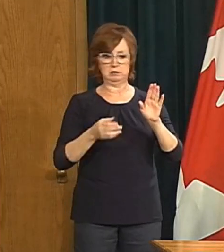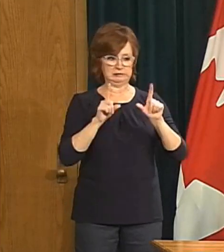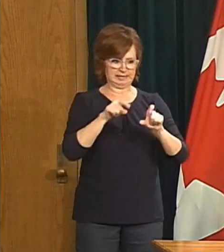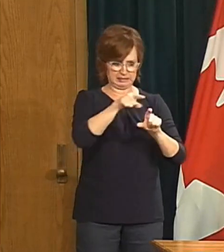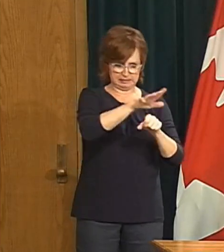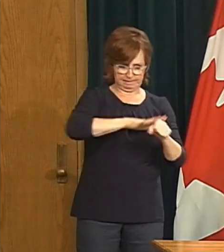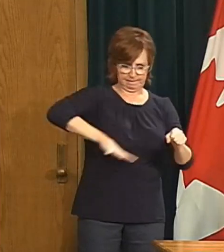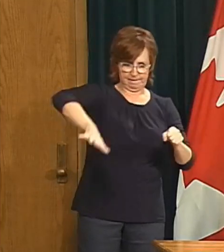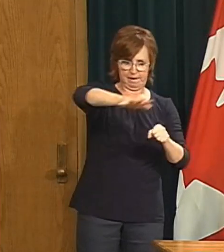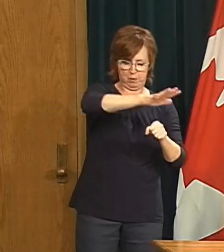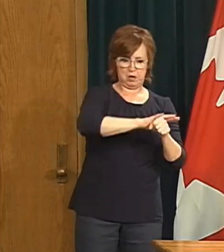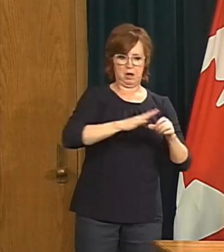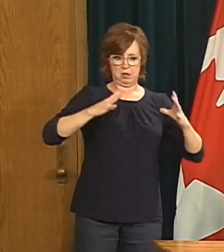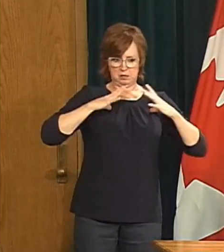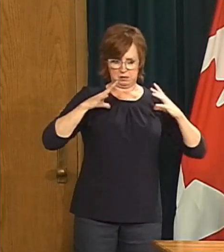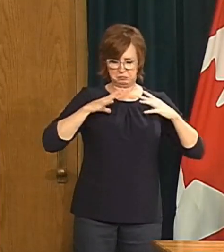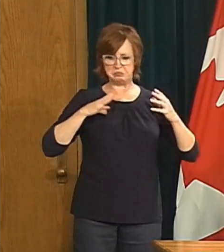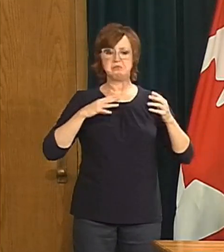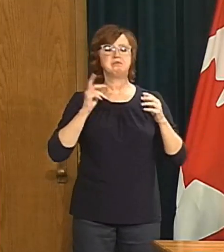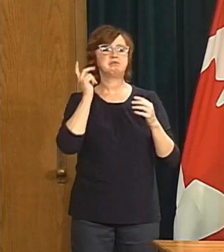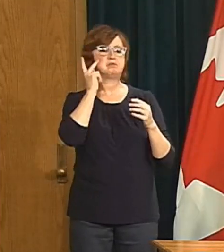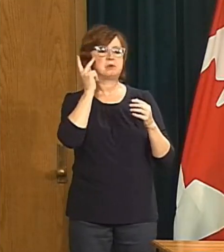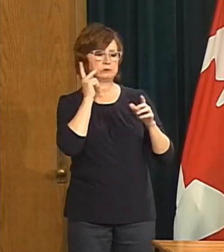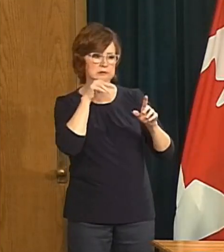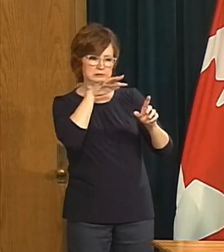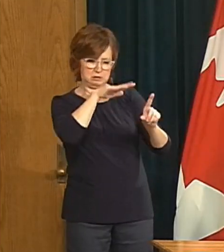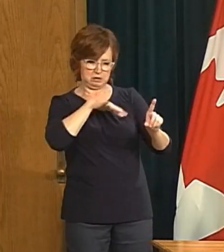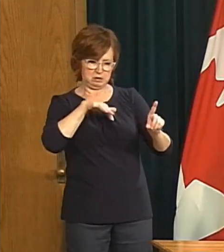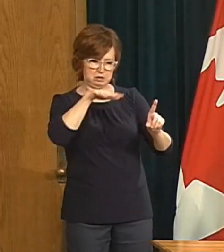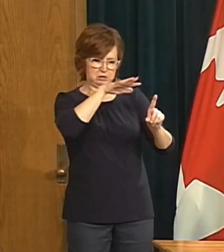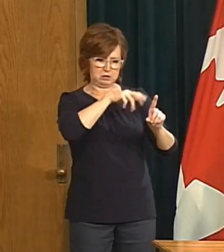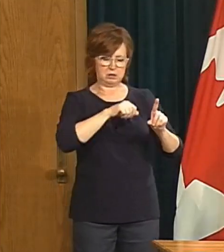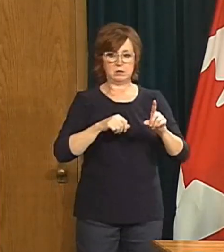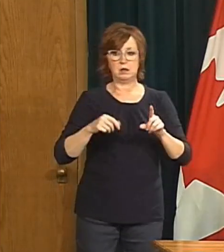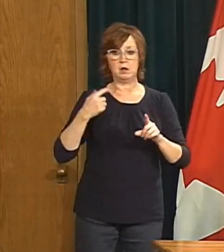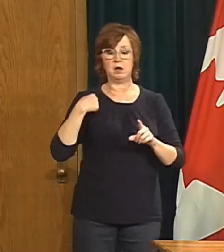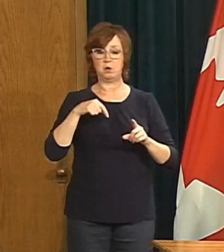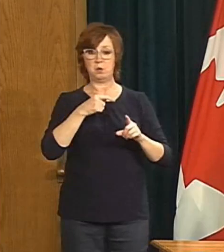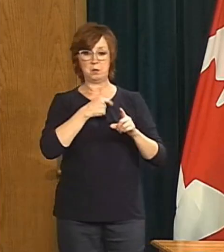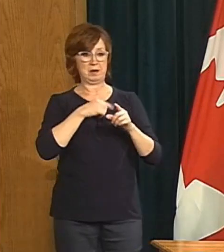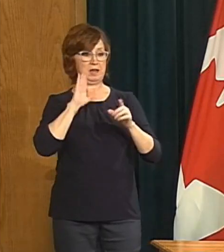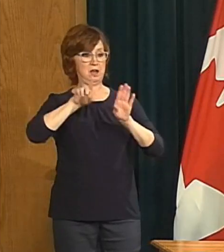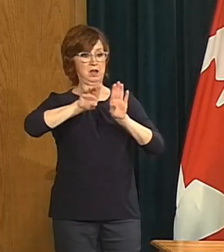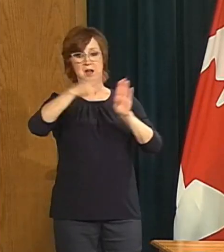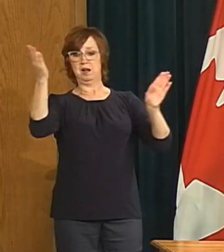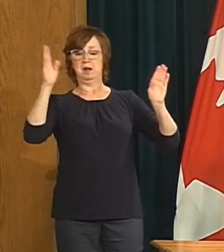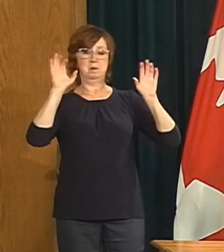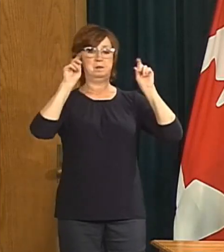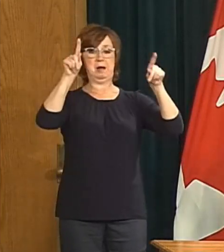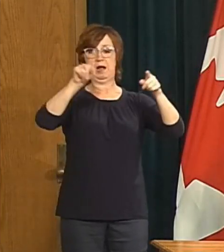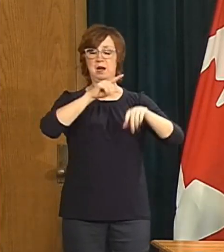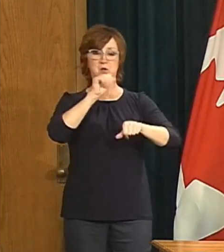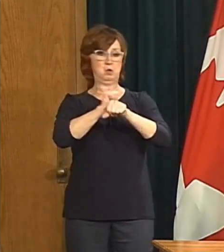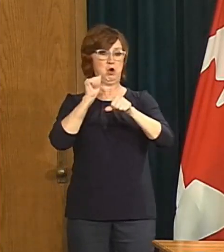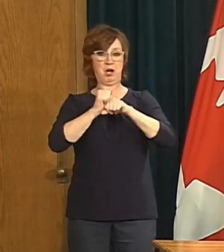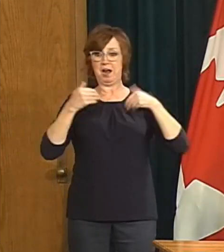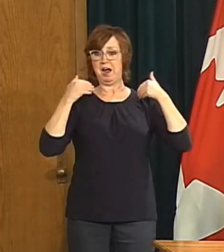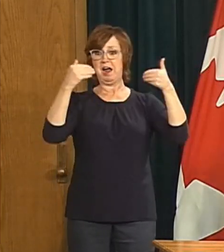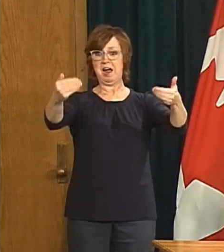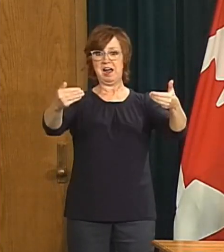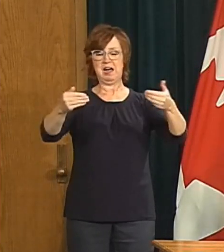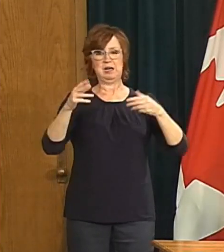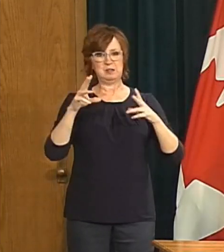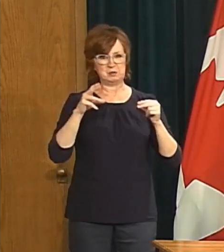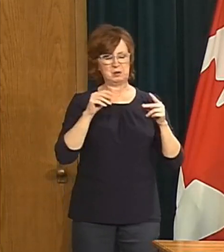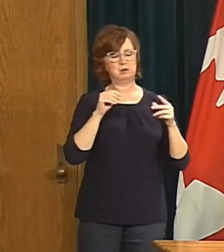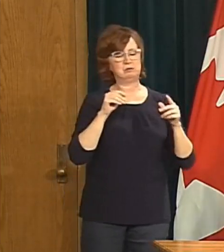be back to work as usual. It'll be going back to work in a very different way for the next little while. So focusing on that, and obviously the testing